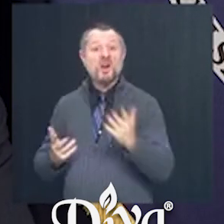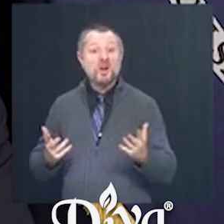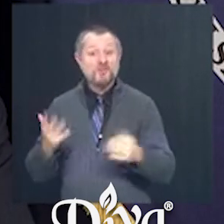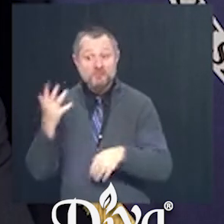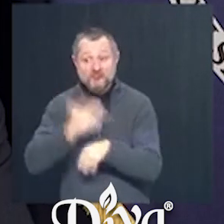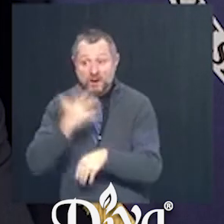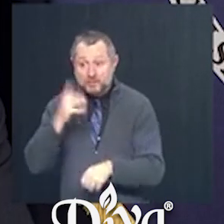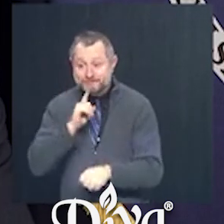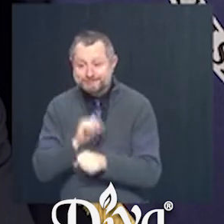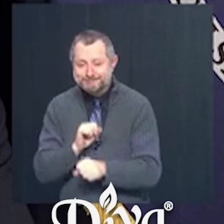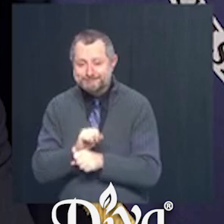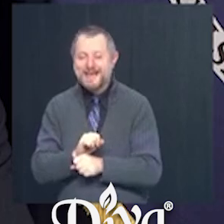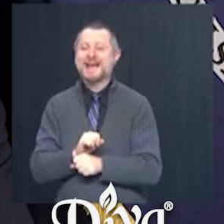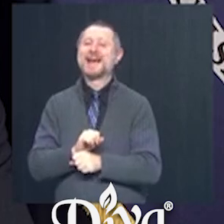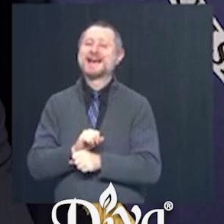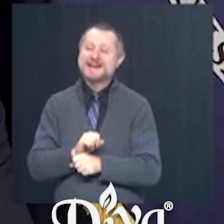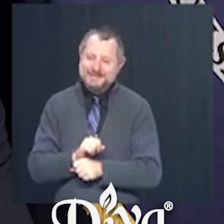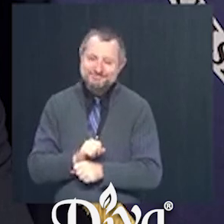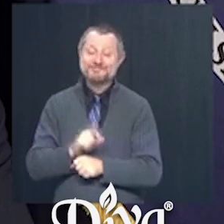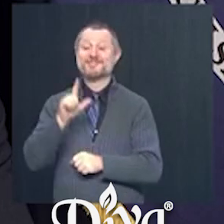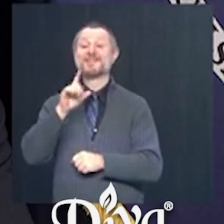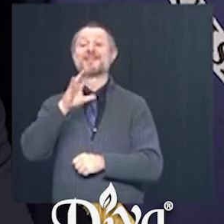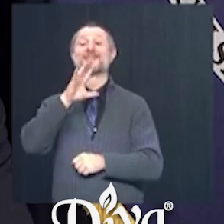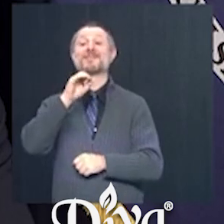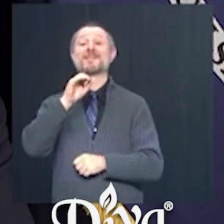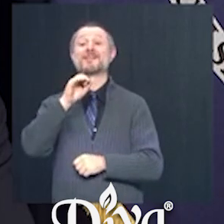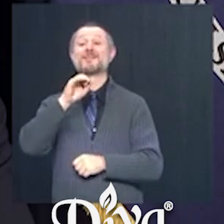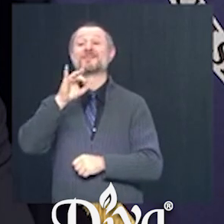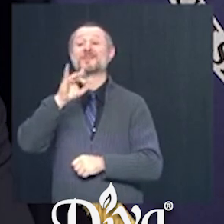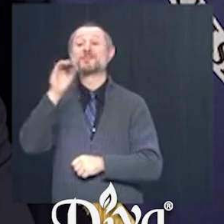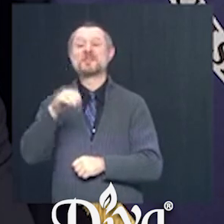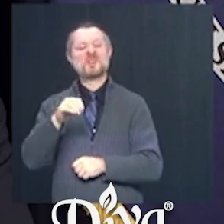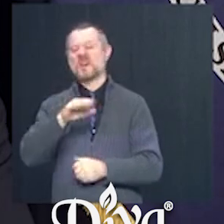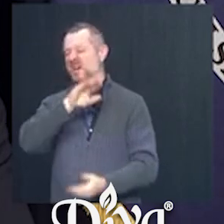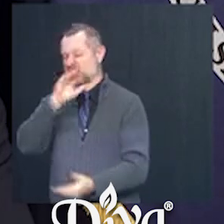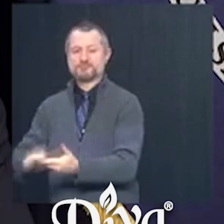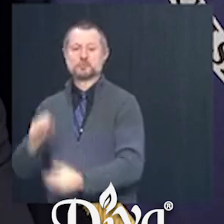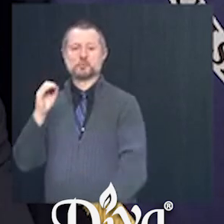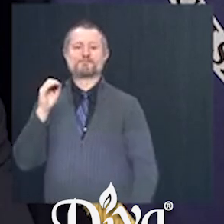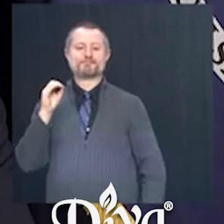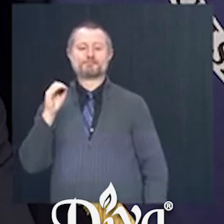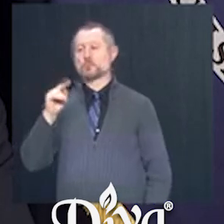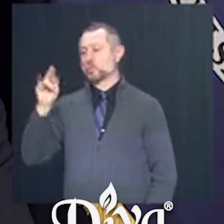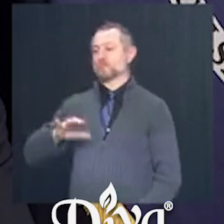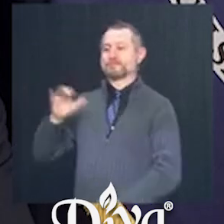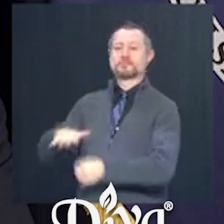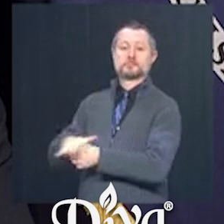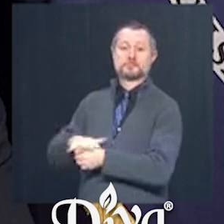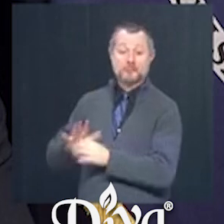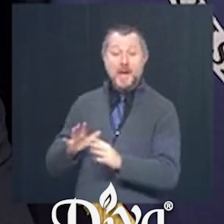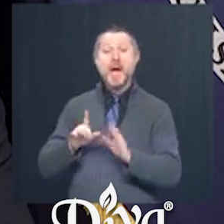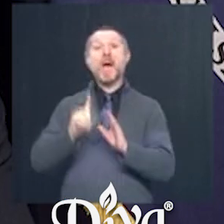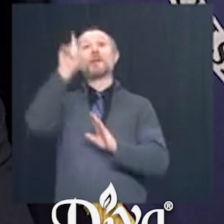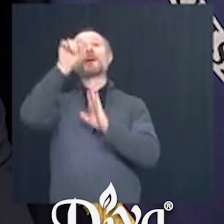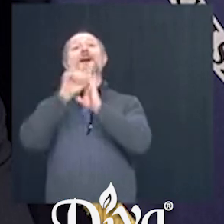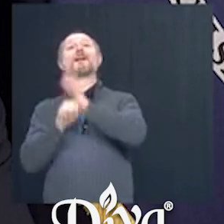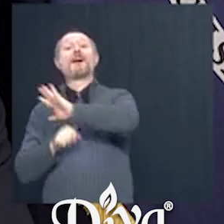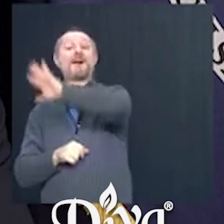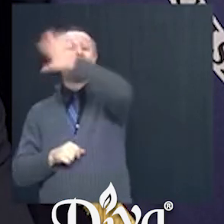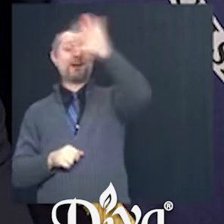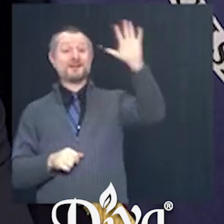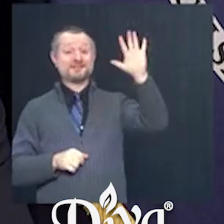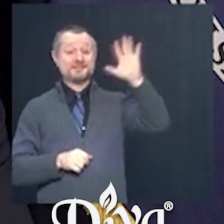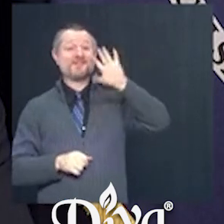from 25 to 0 in New York, 50 to 25 outside of New